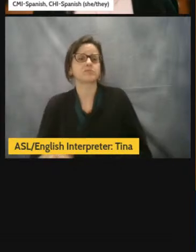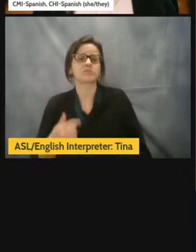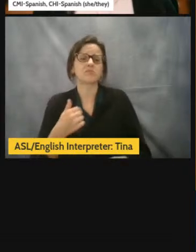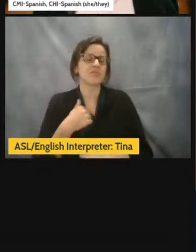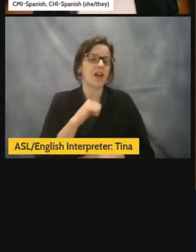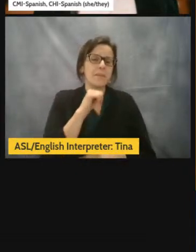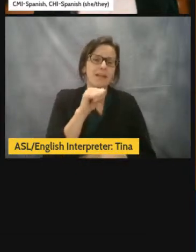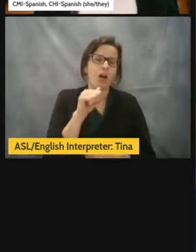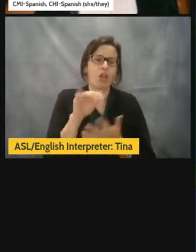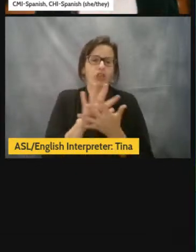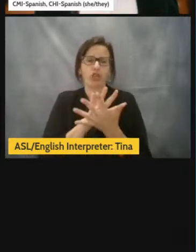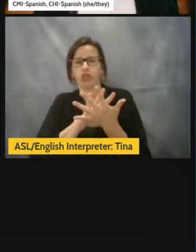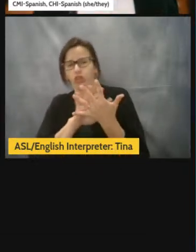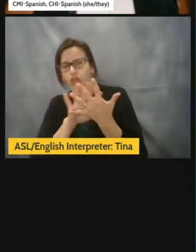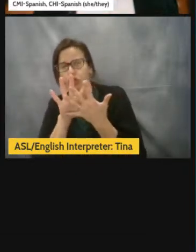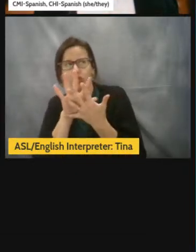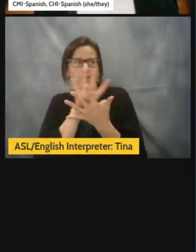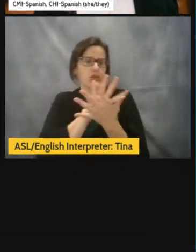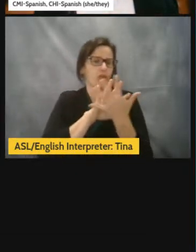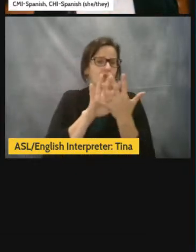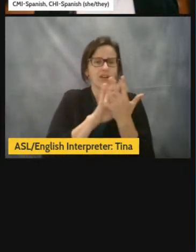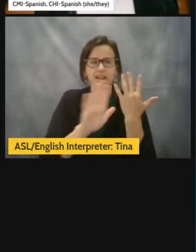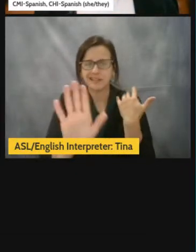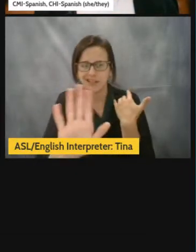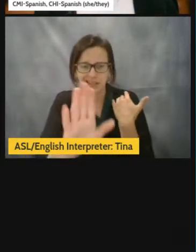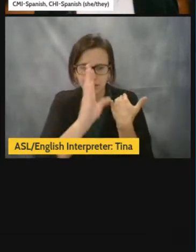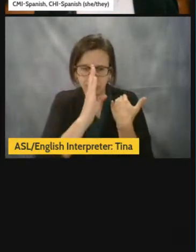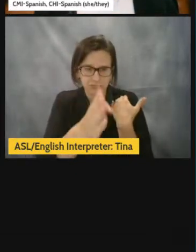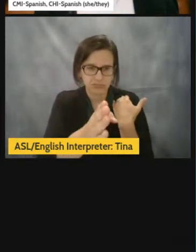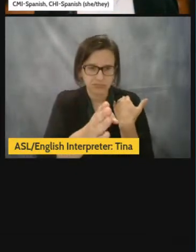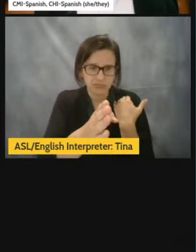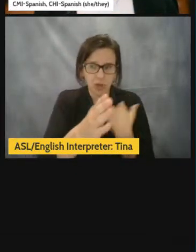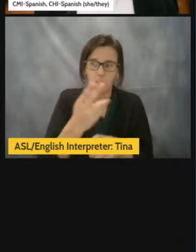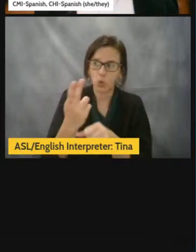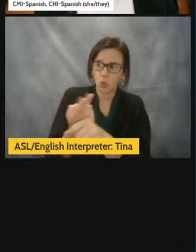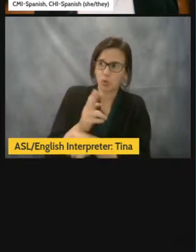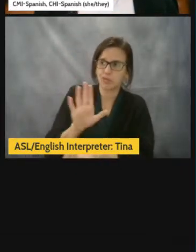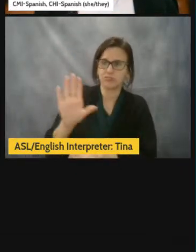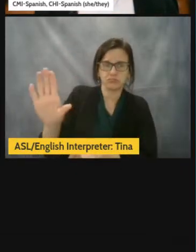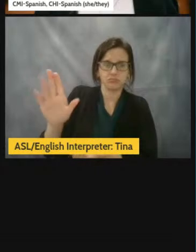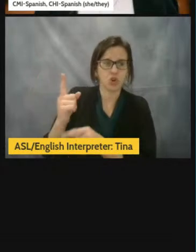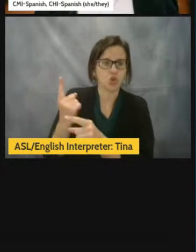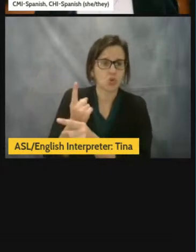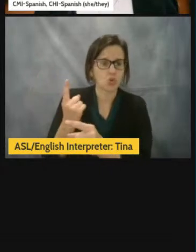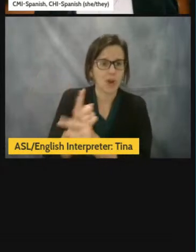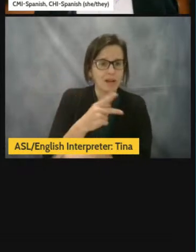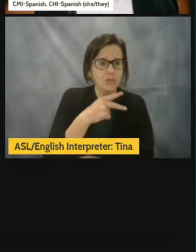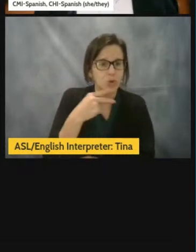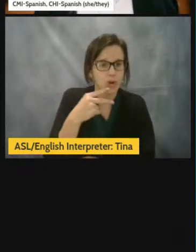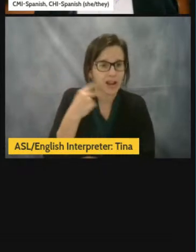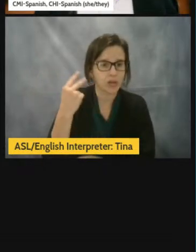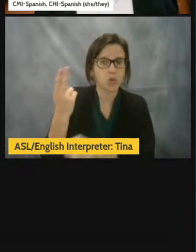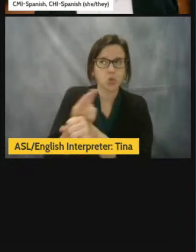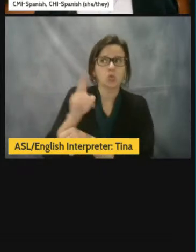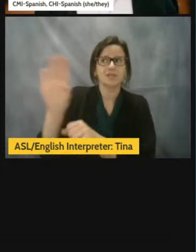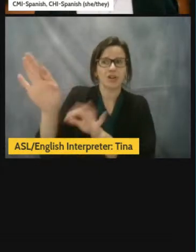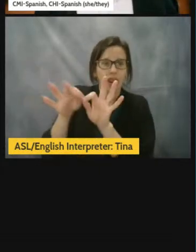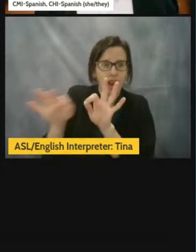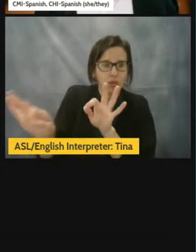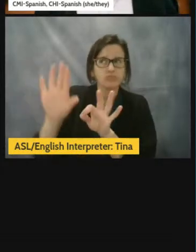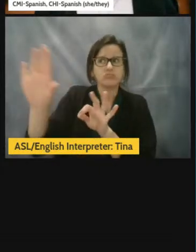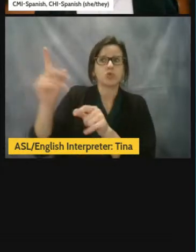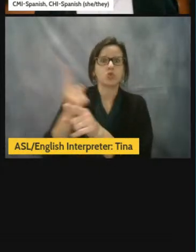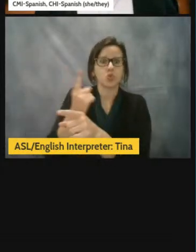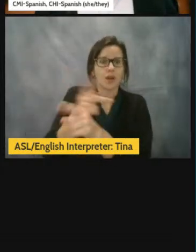here. Using a person's correct pronouns in their language is suicide prevention. You can quote me on that.